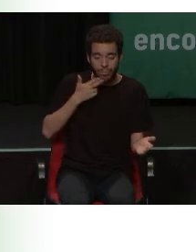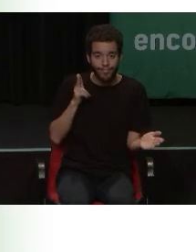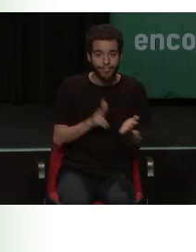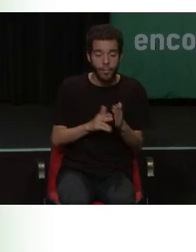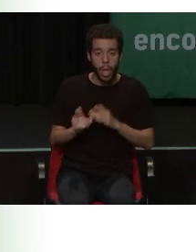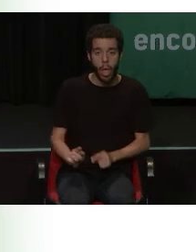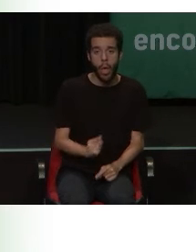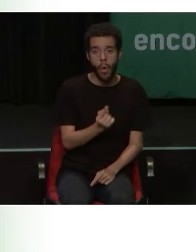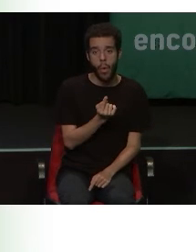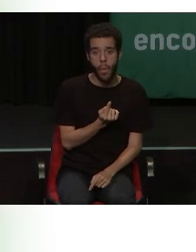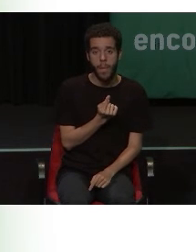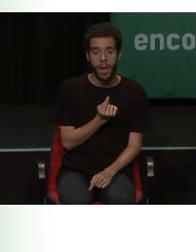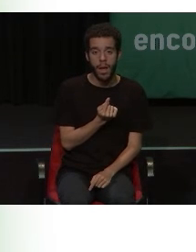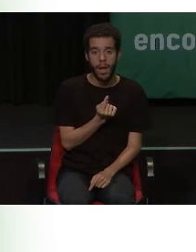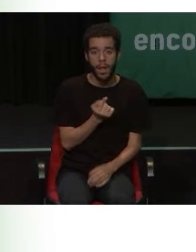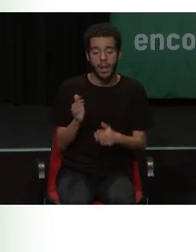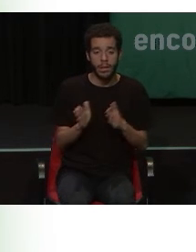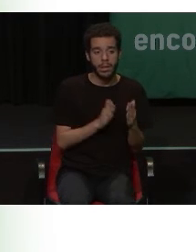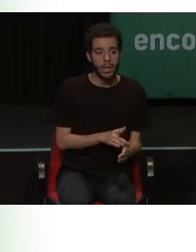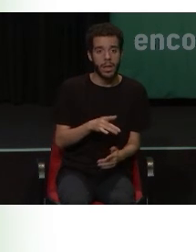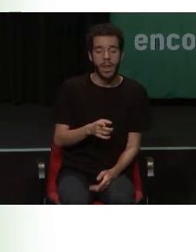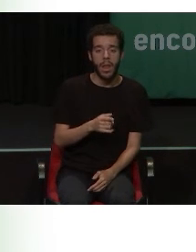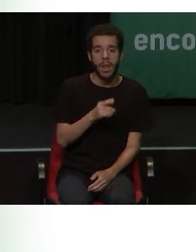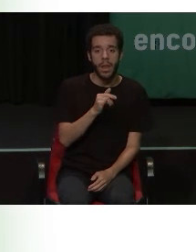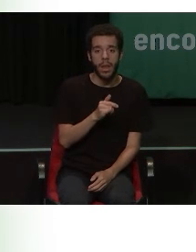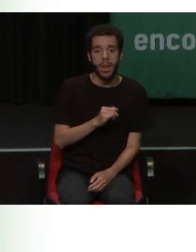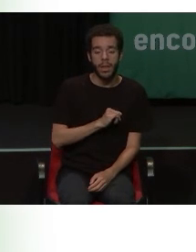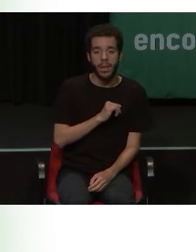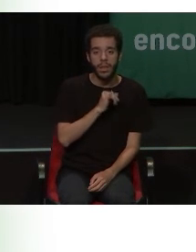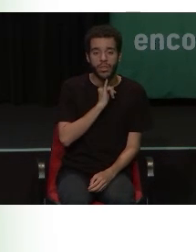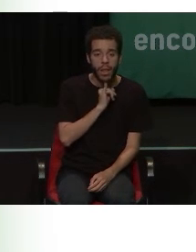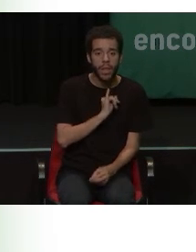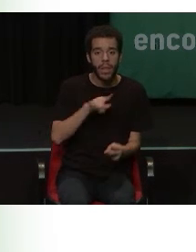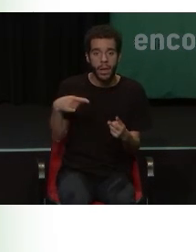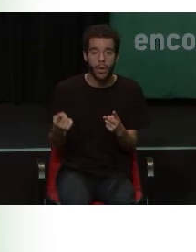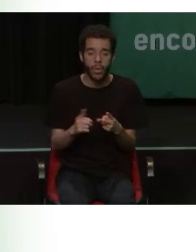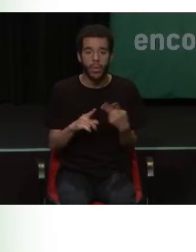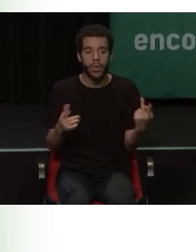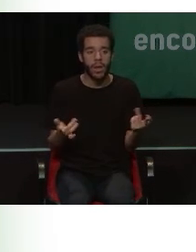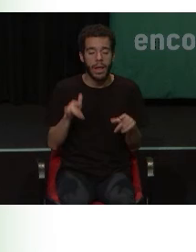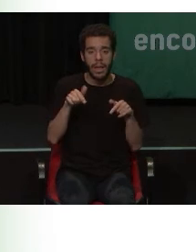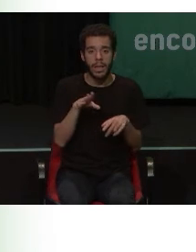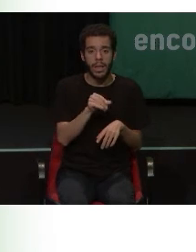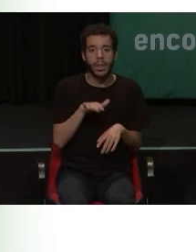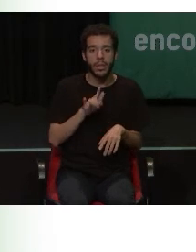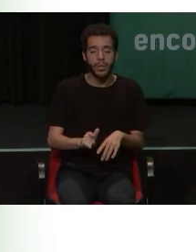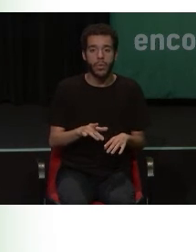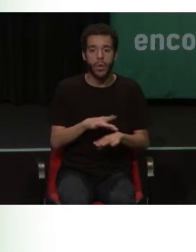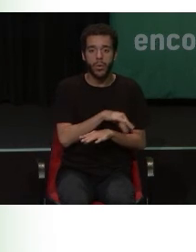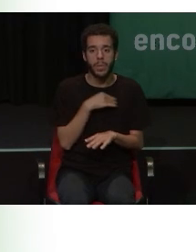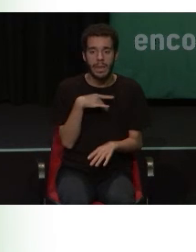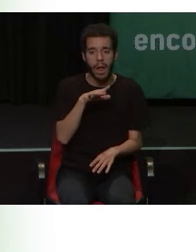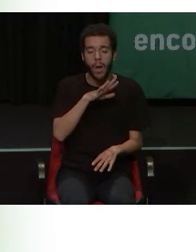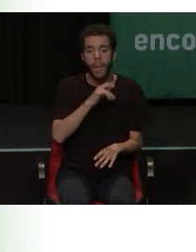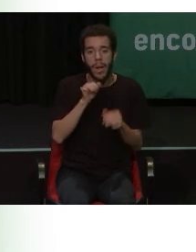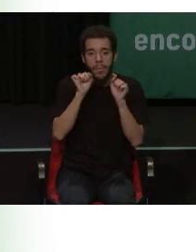made based on real data in Iceland, and also in Lisbon at